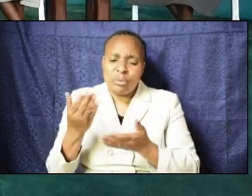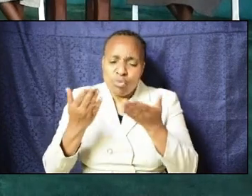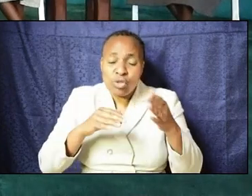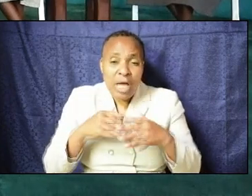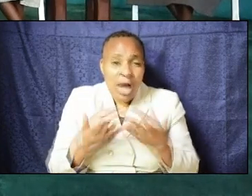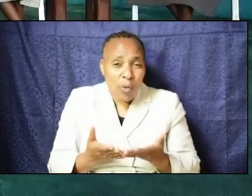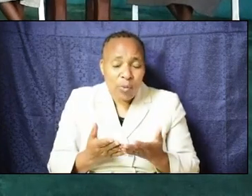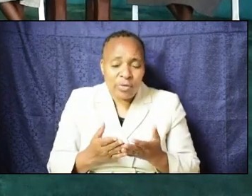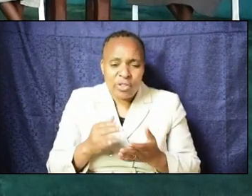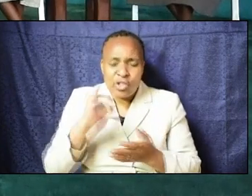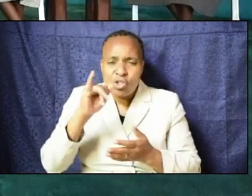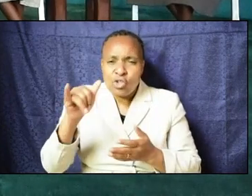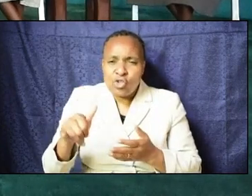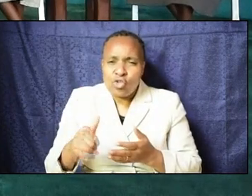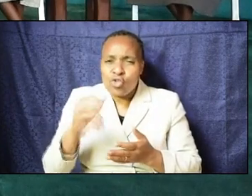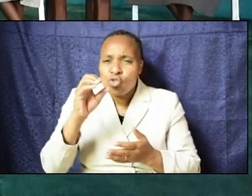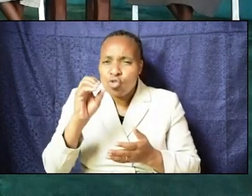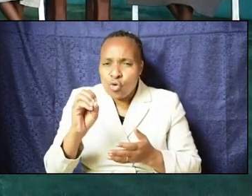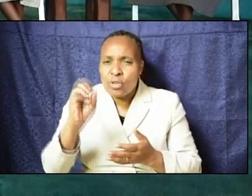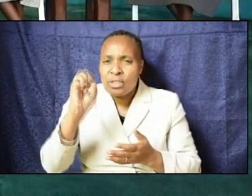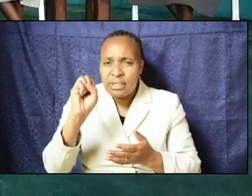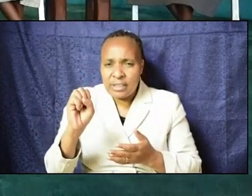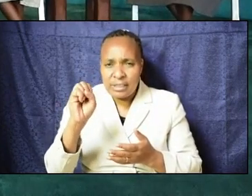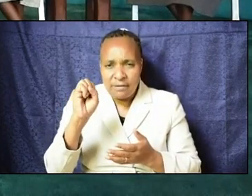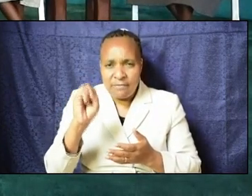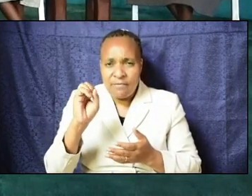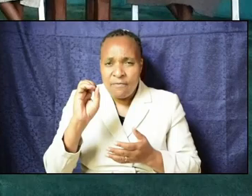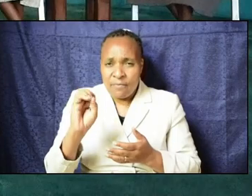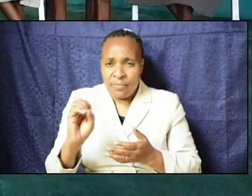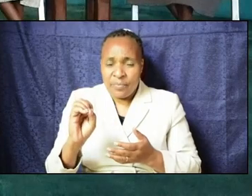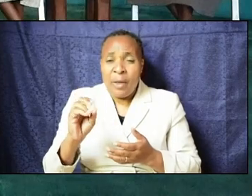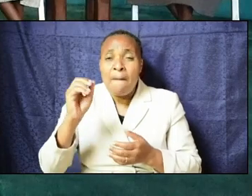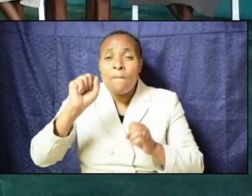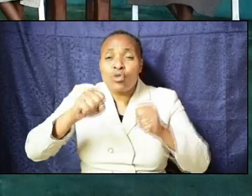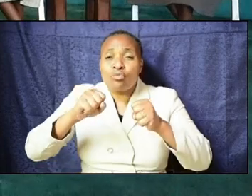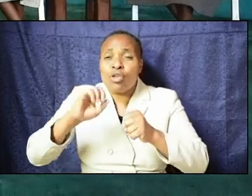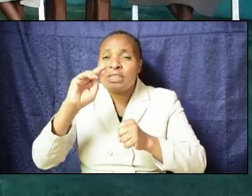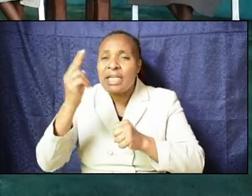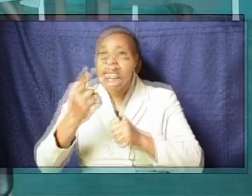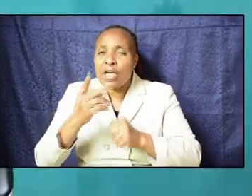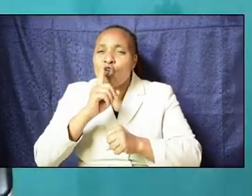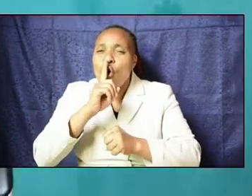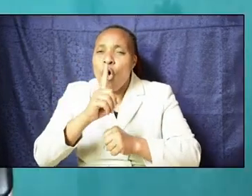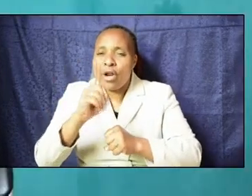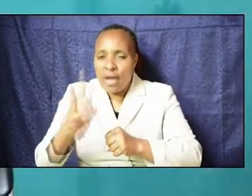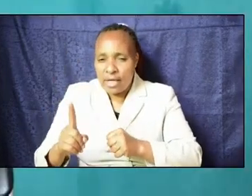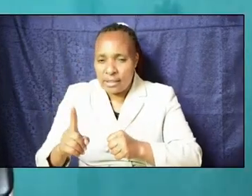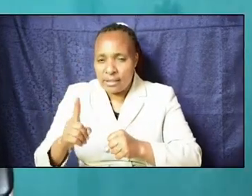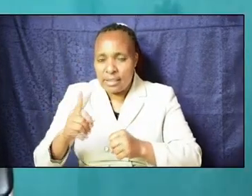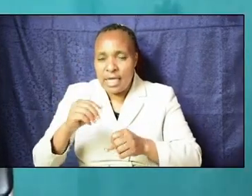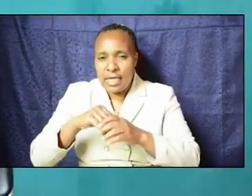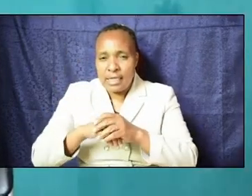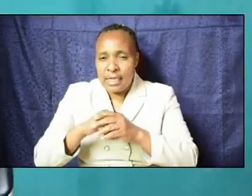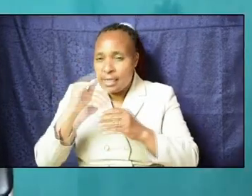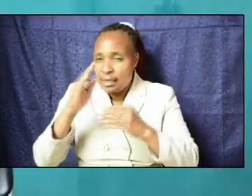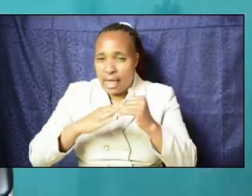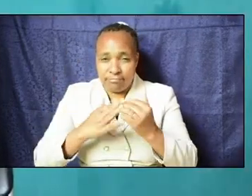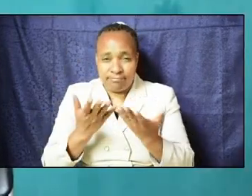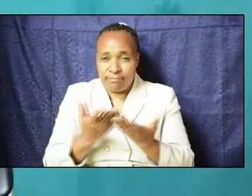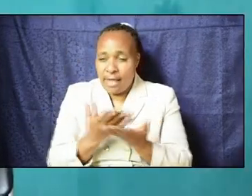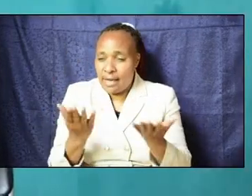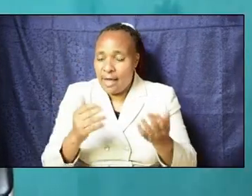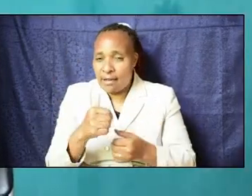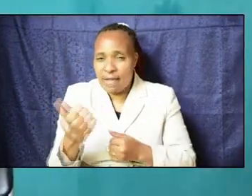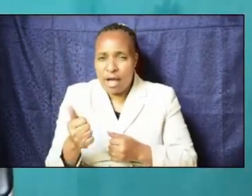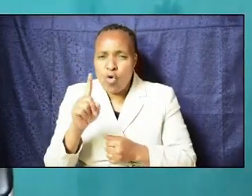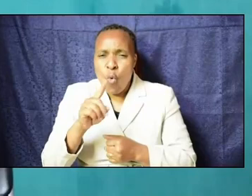like Joseph is literally second in command to Pharaoh. No one else is greater than him.